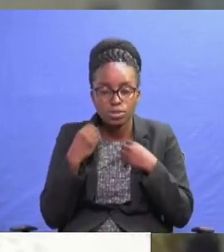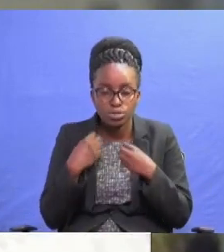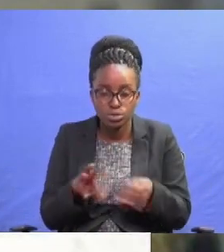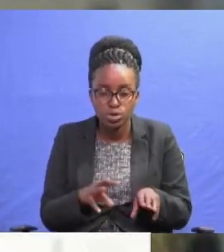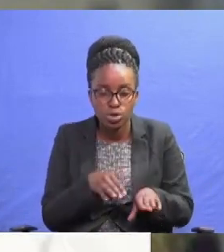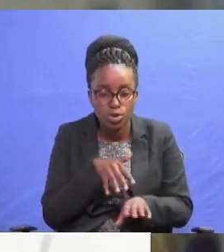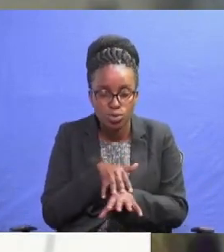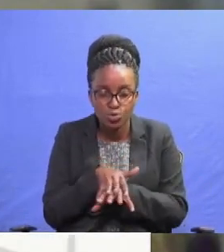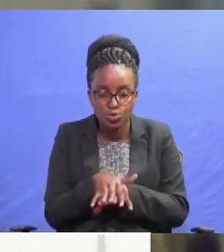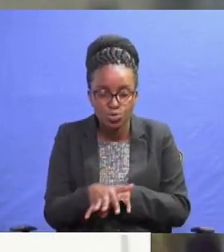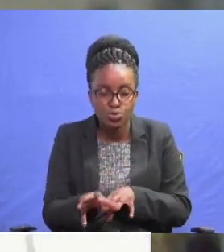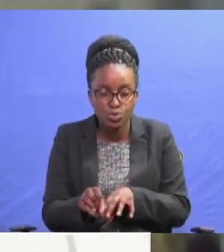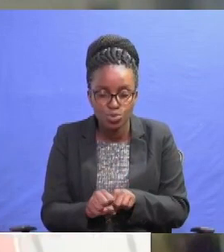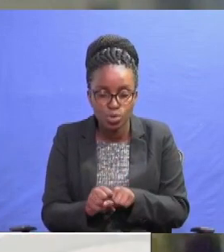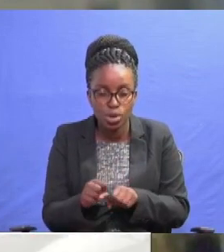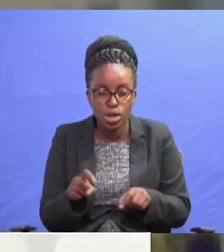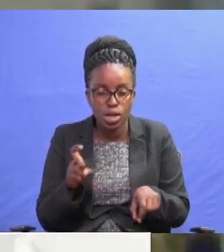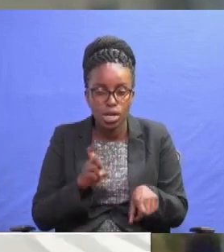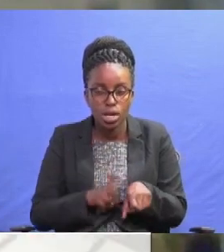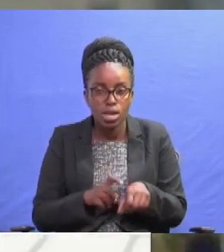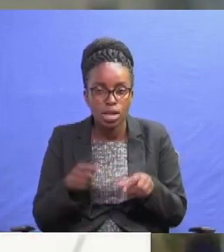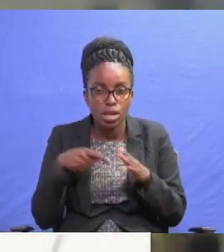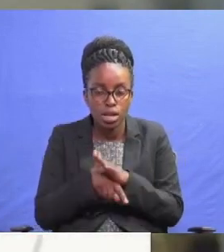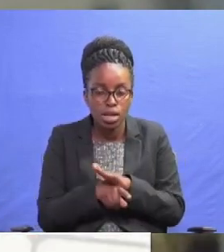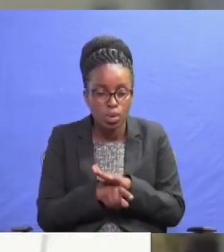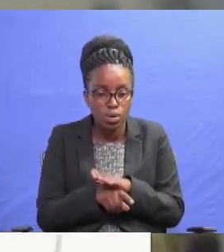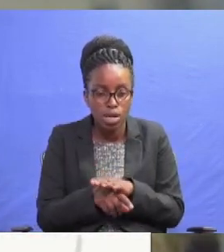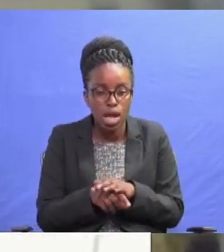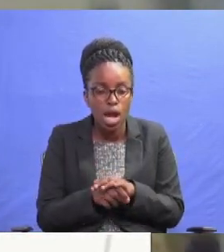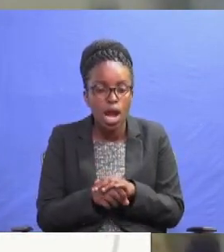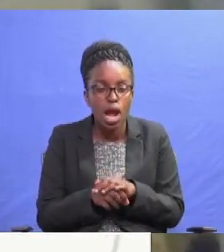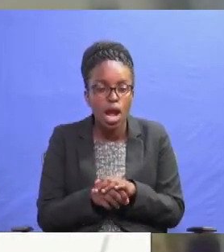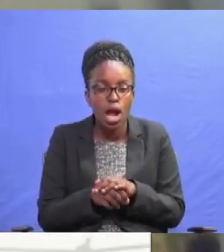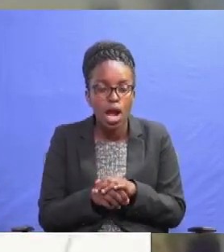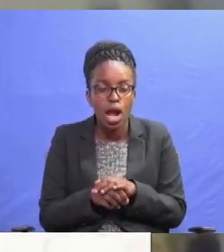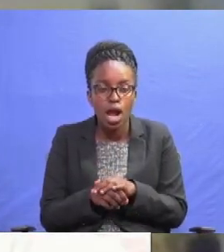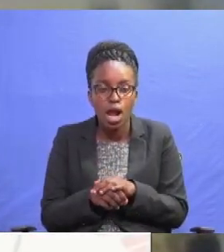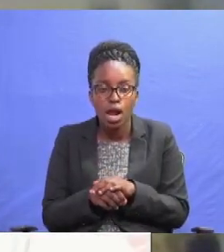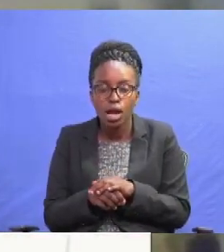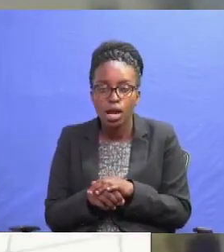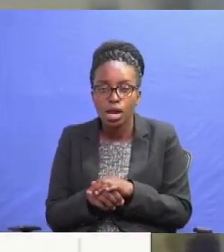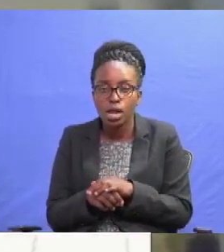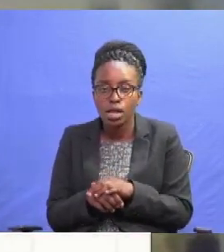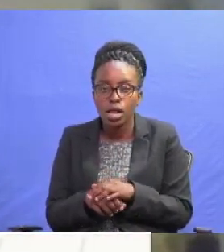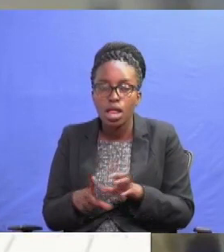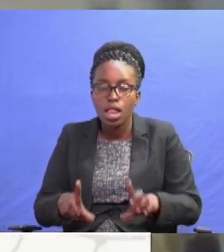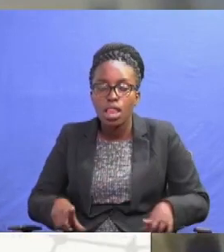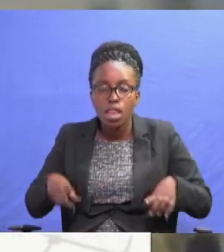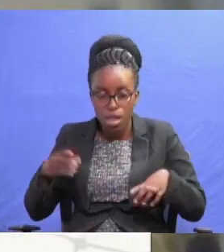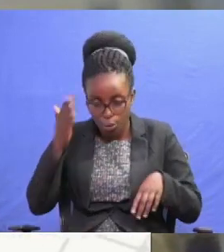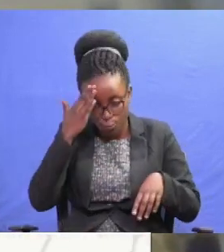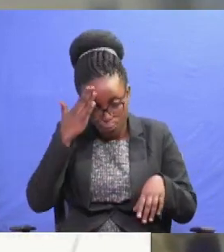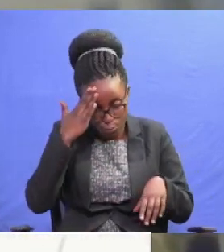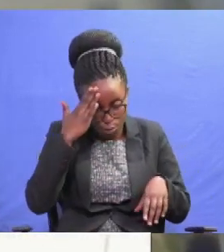is that they should know where they live. They should they should map it. They